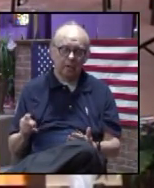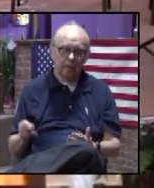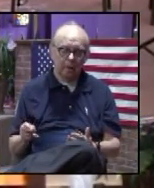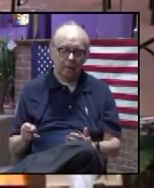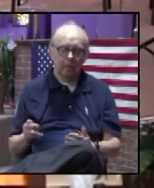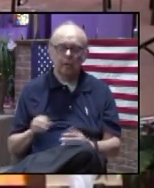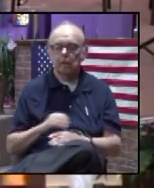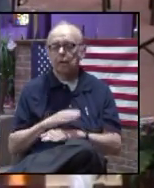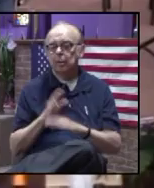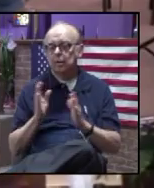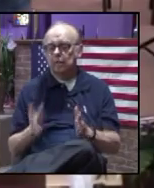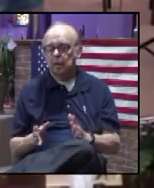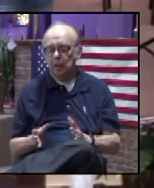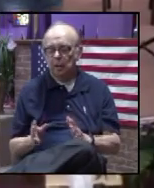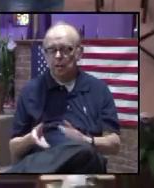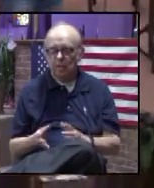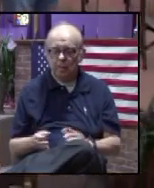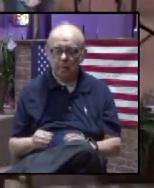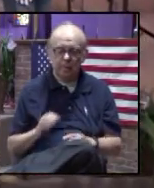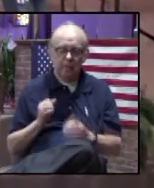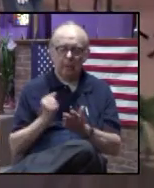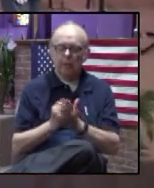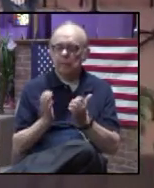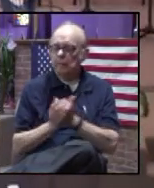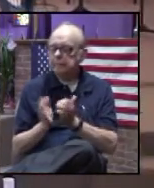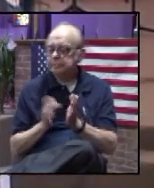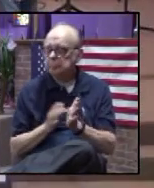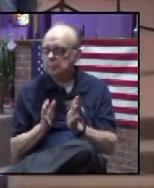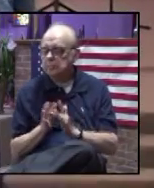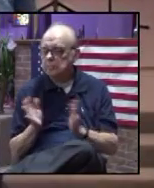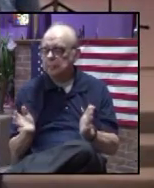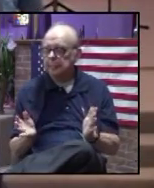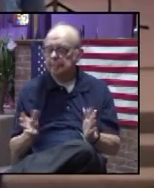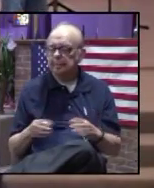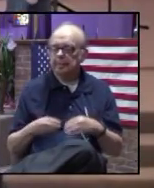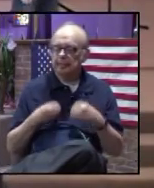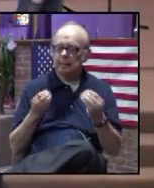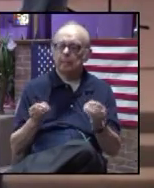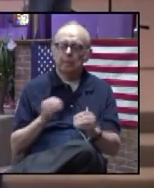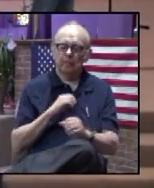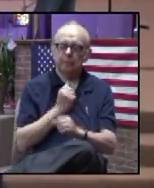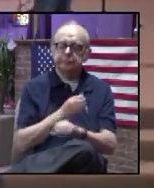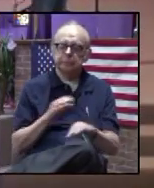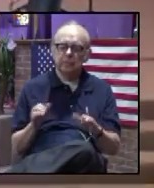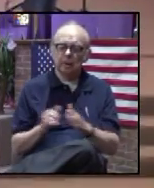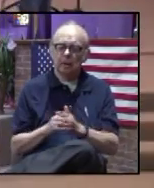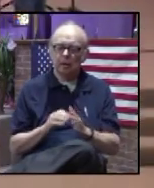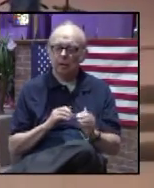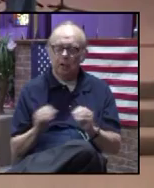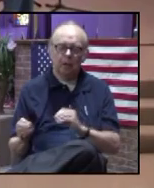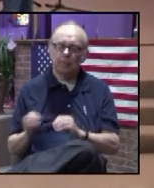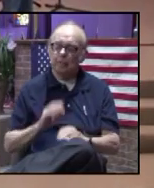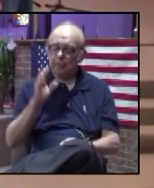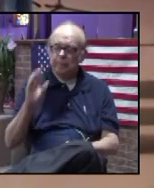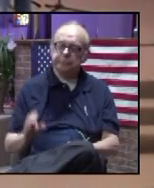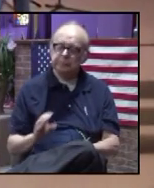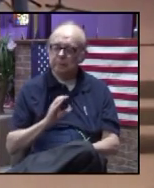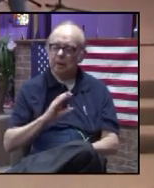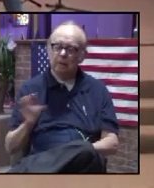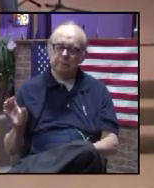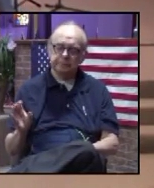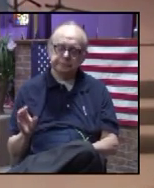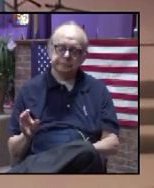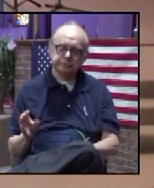the council that was crucifying Jesus, gave the authority to do that, to put him on the cross, had